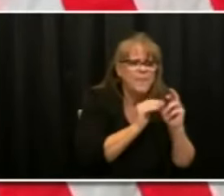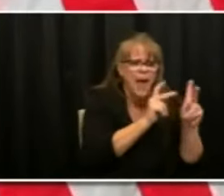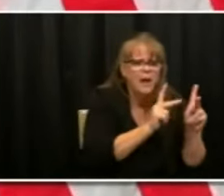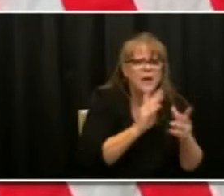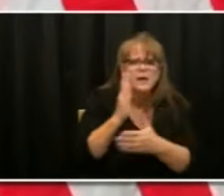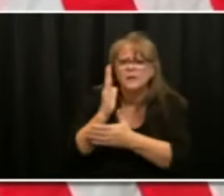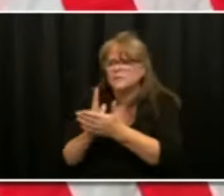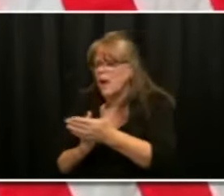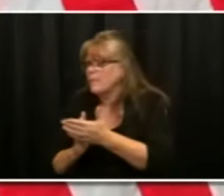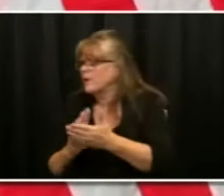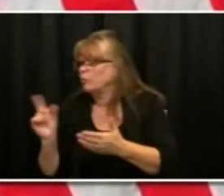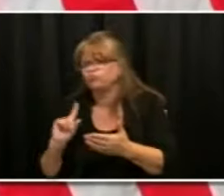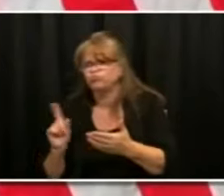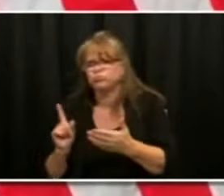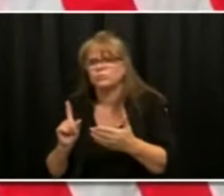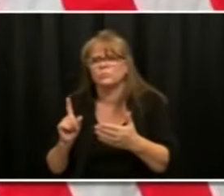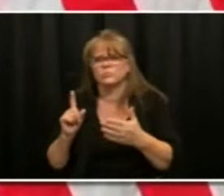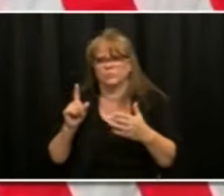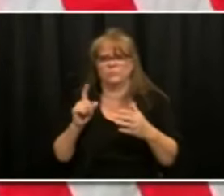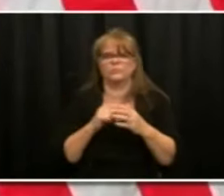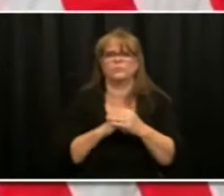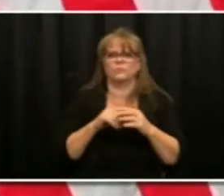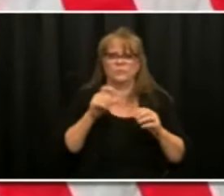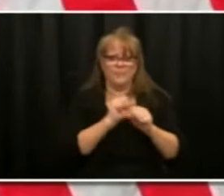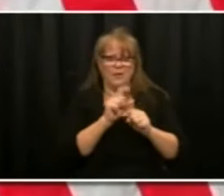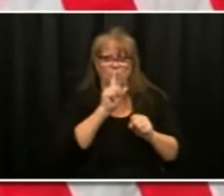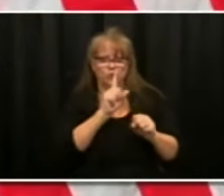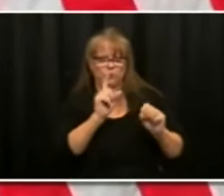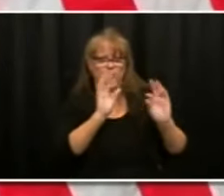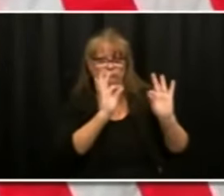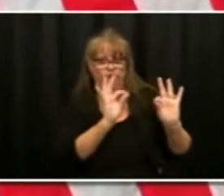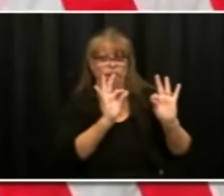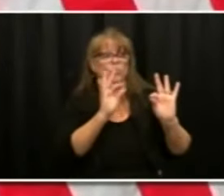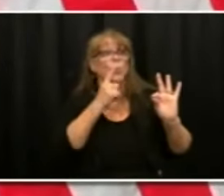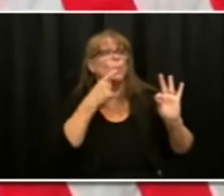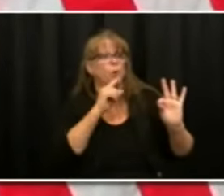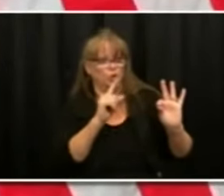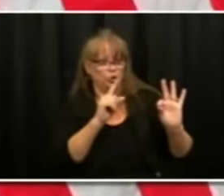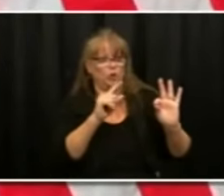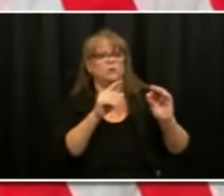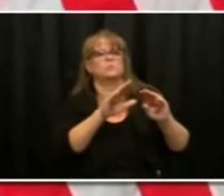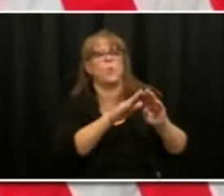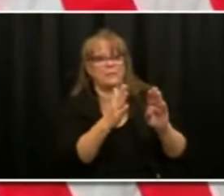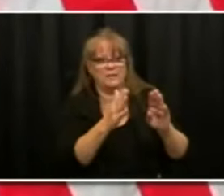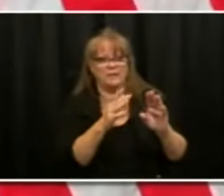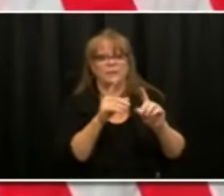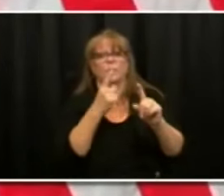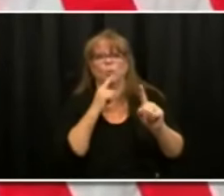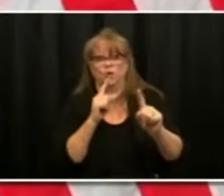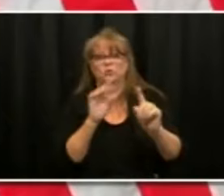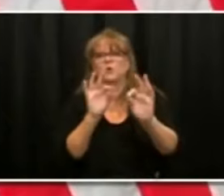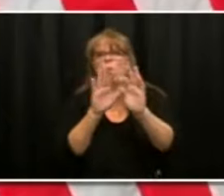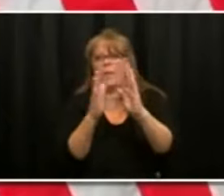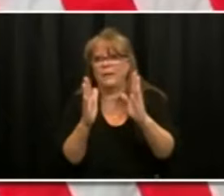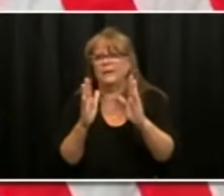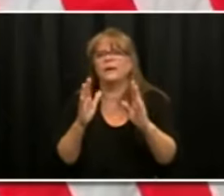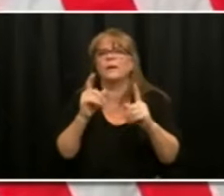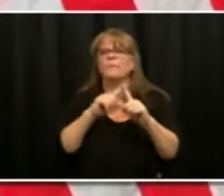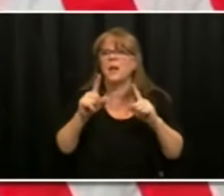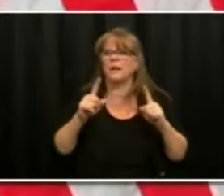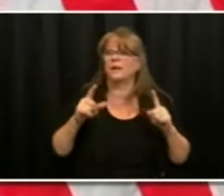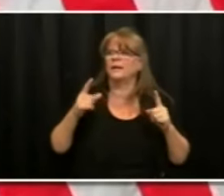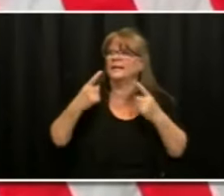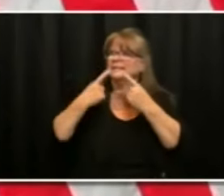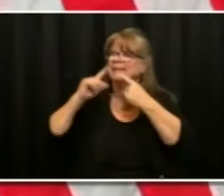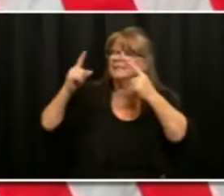the health guidelines around our public schools. Now, it's important to define what success means. Success doesn't mean that no